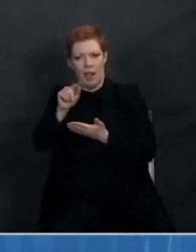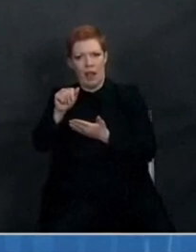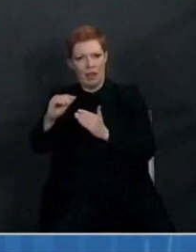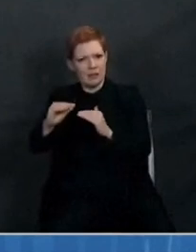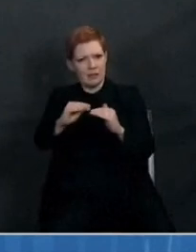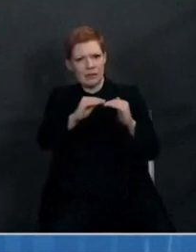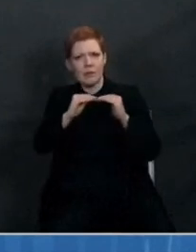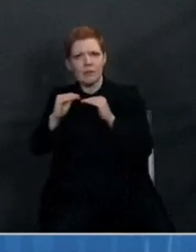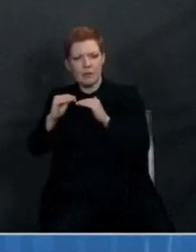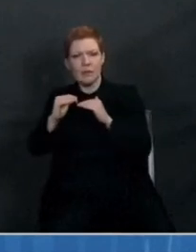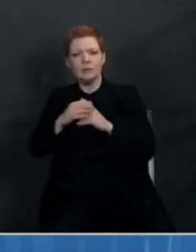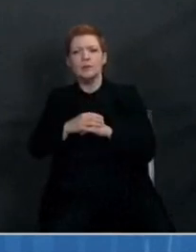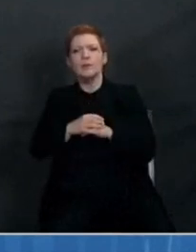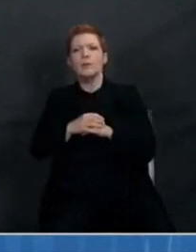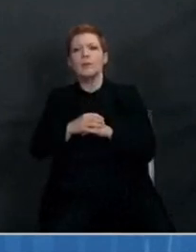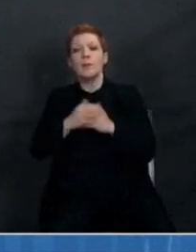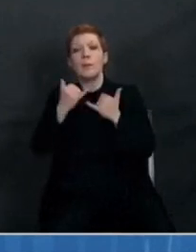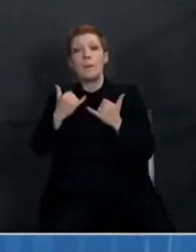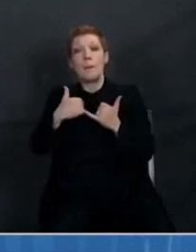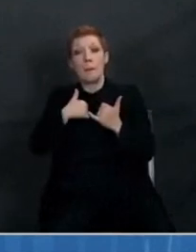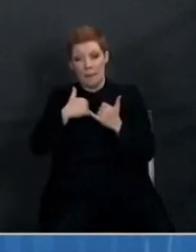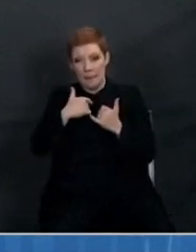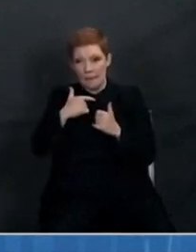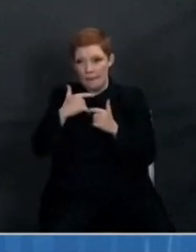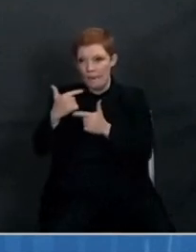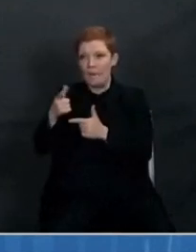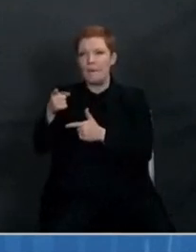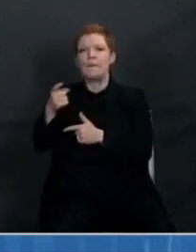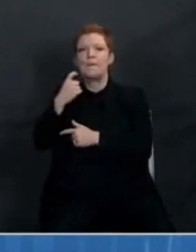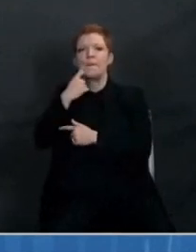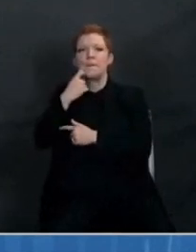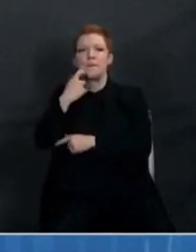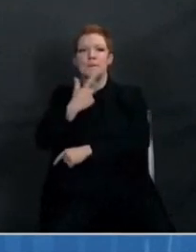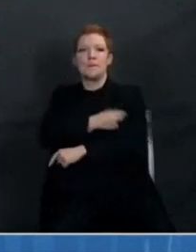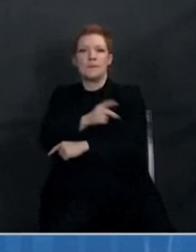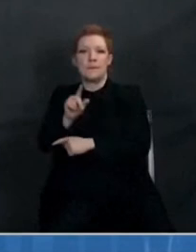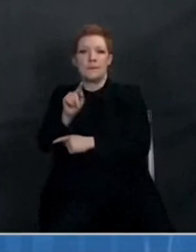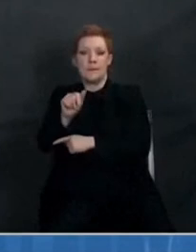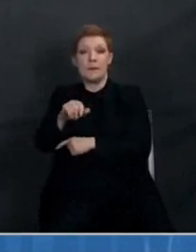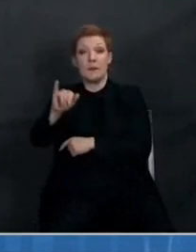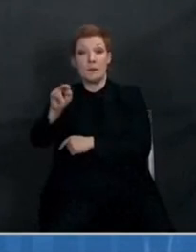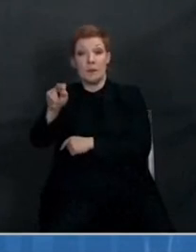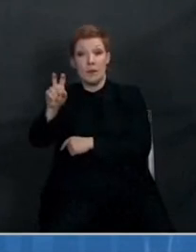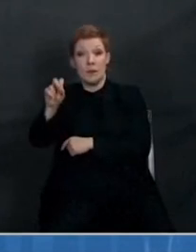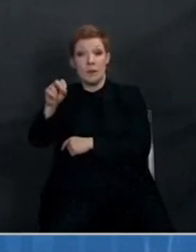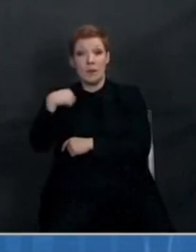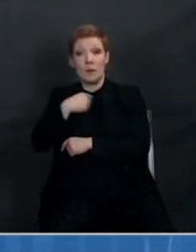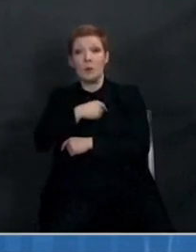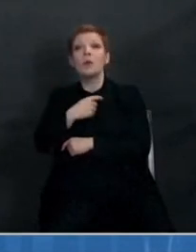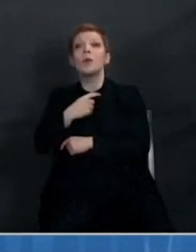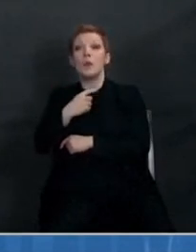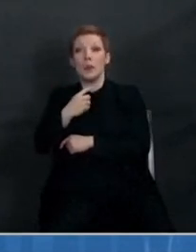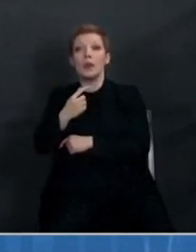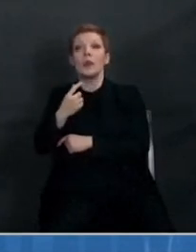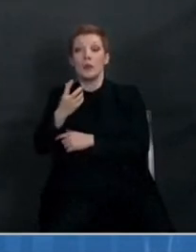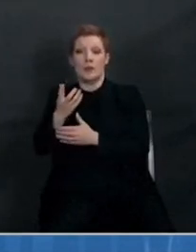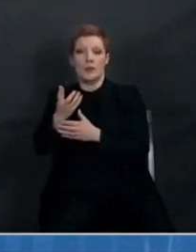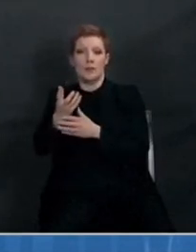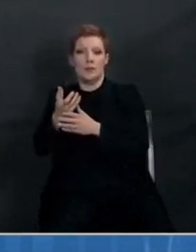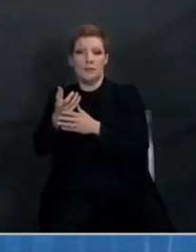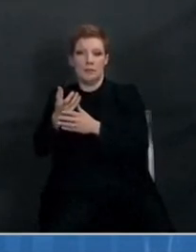localities. So I want to turn now to our most recent vaccination data. As of January 30th, we're missing 47% of the race